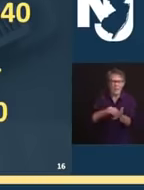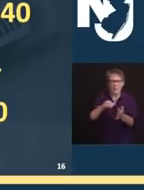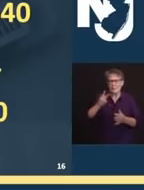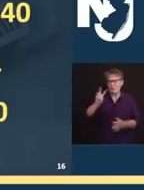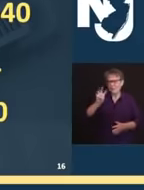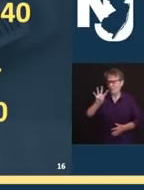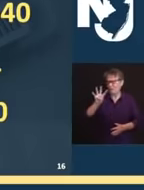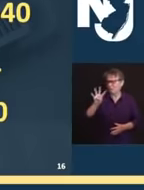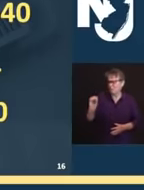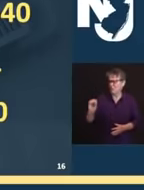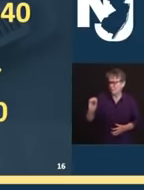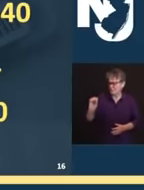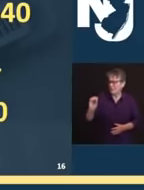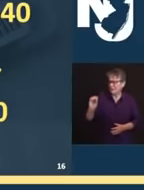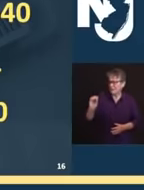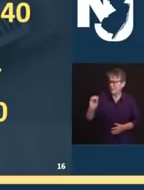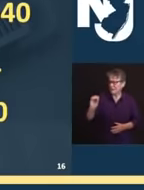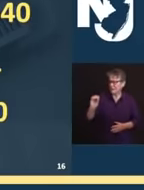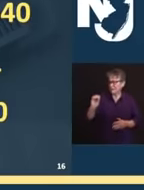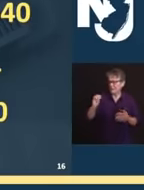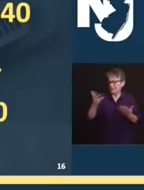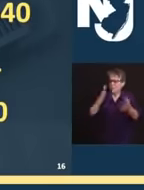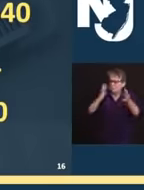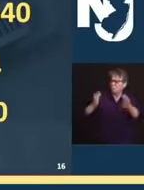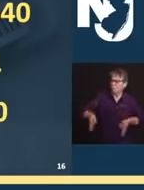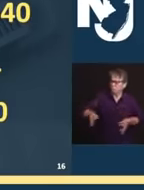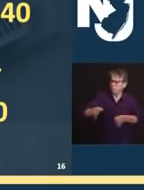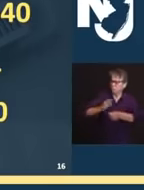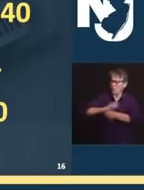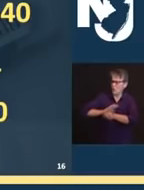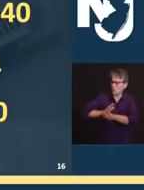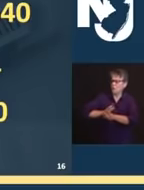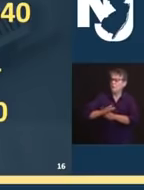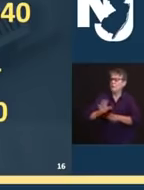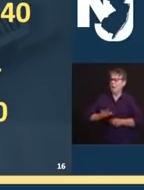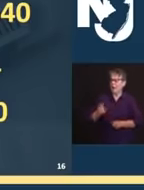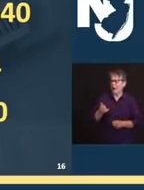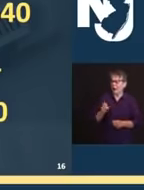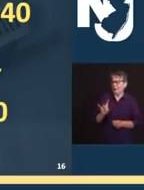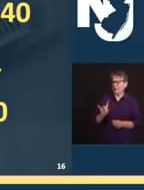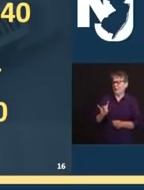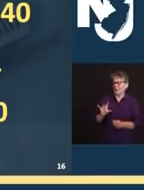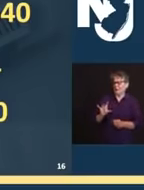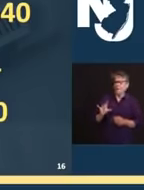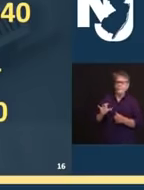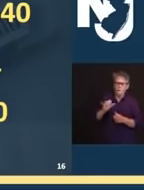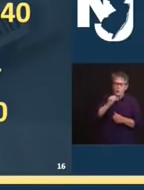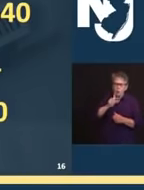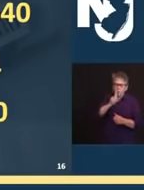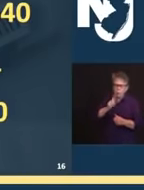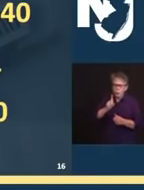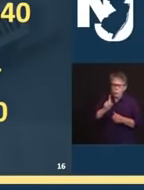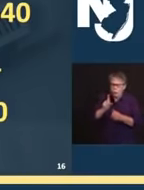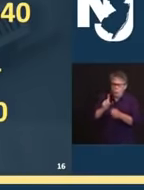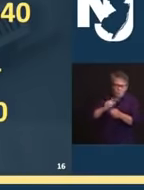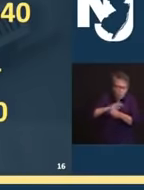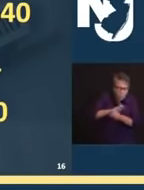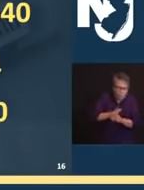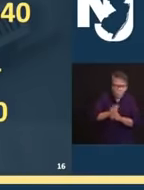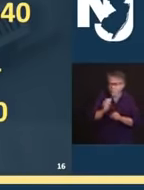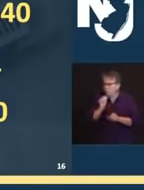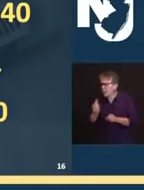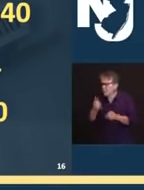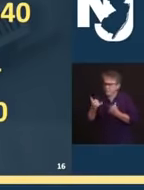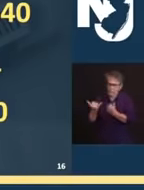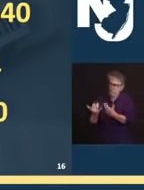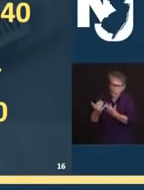14,640 confirmed, and another 1,800 probable causes from COVID-19. And as we do every